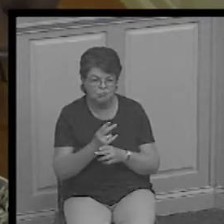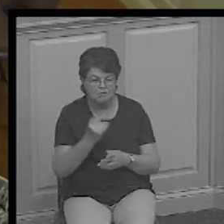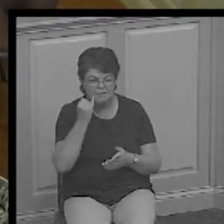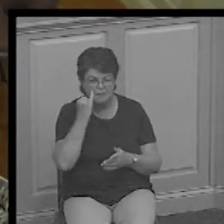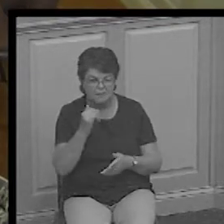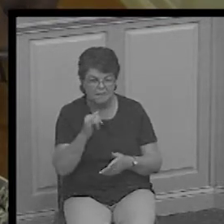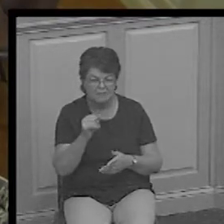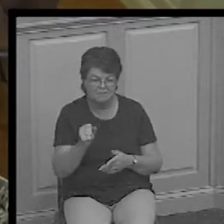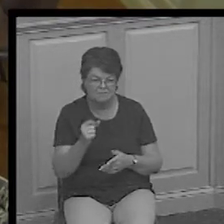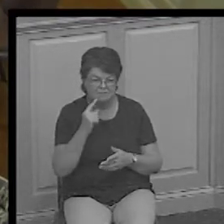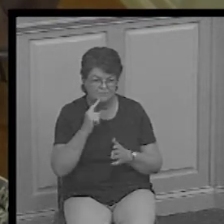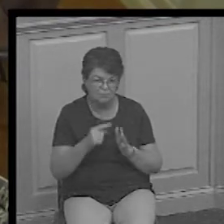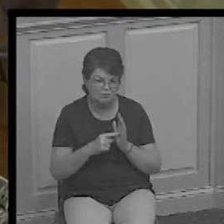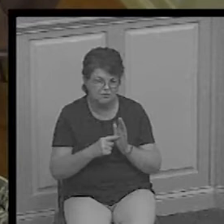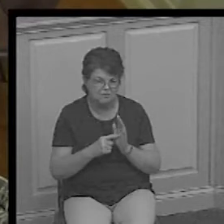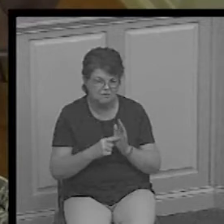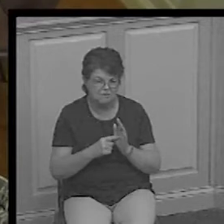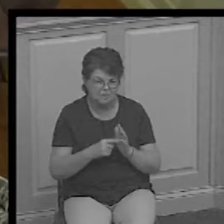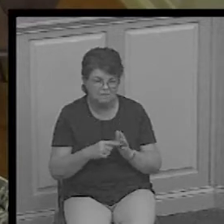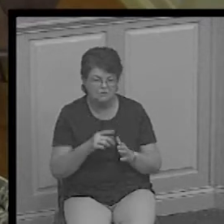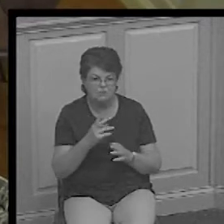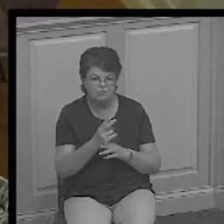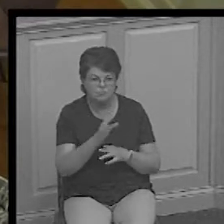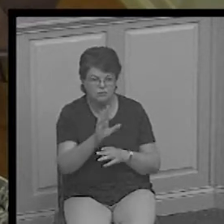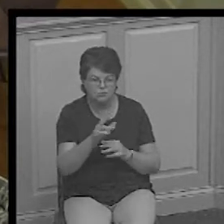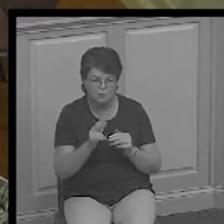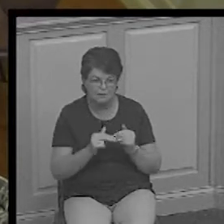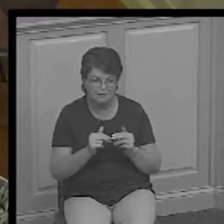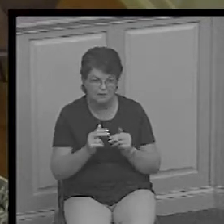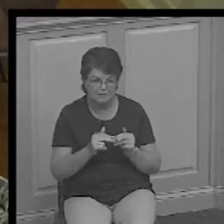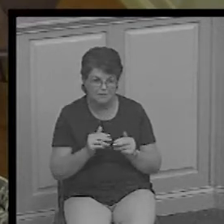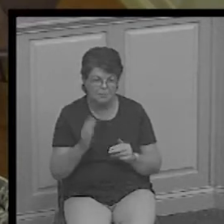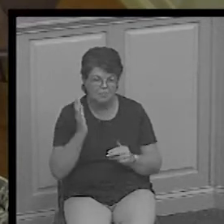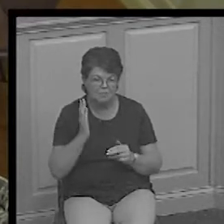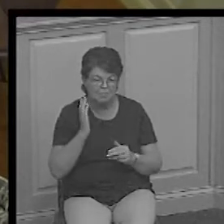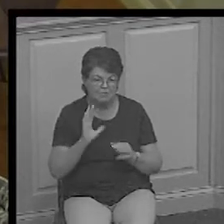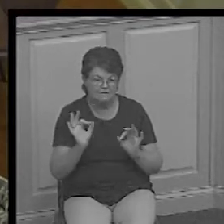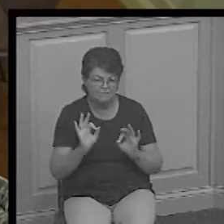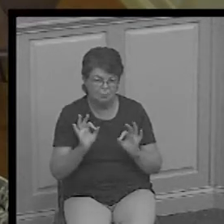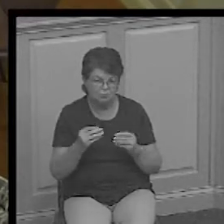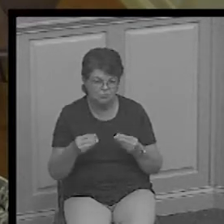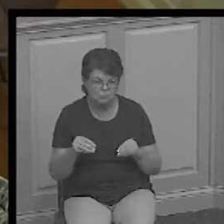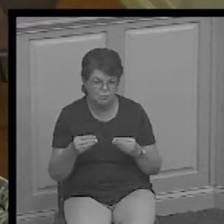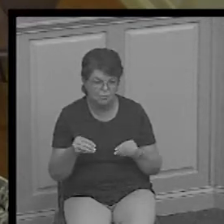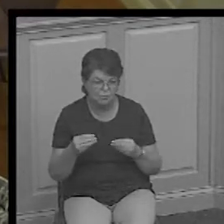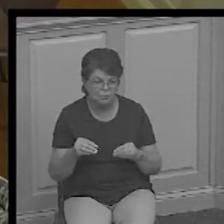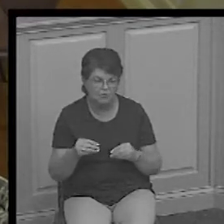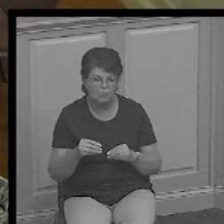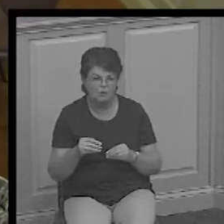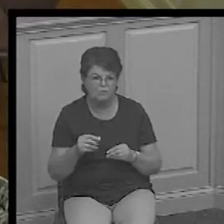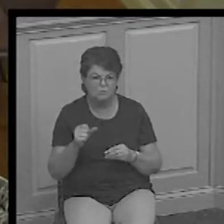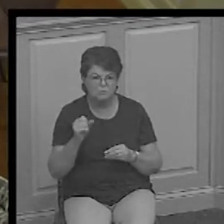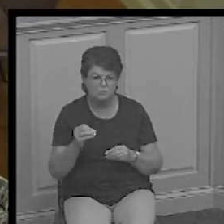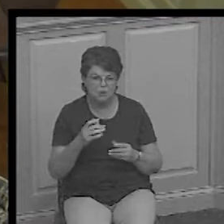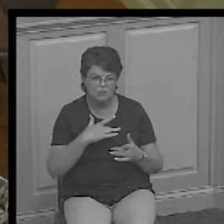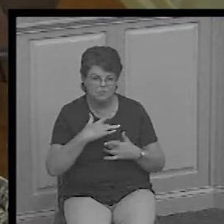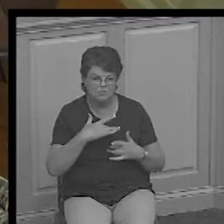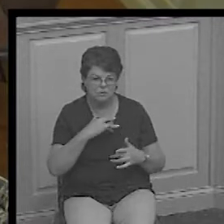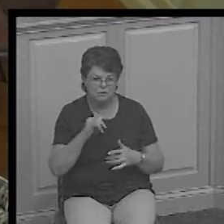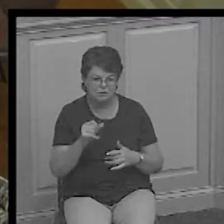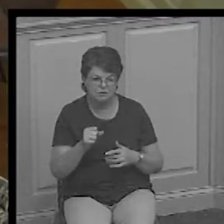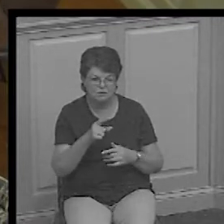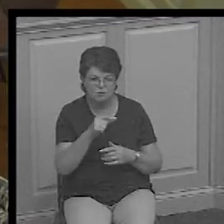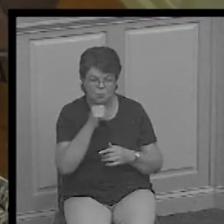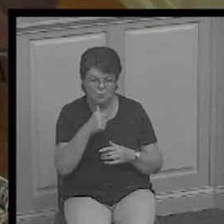okay, if, so for example, we'll use your building. It was a furniture store, yeah, it's been, and so the concern is that you won't